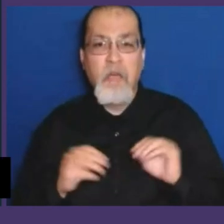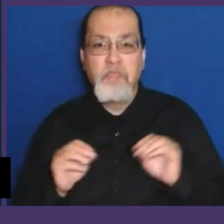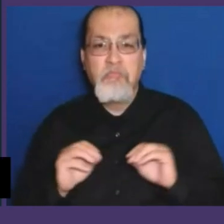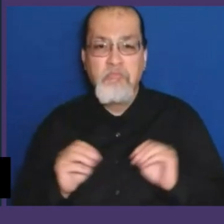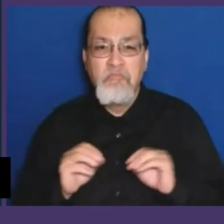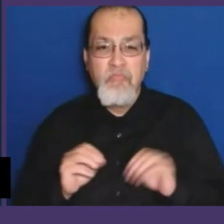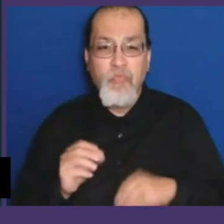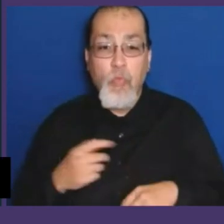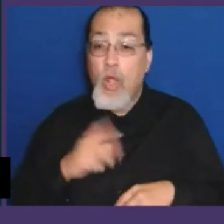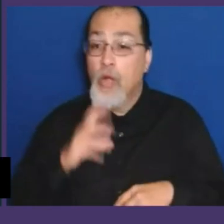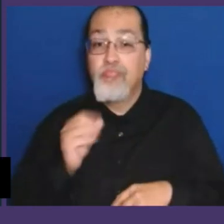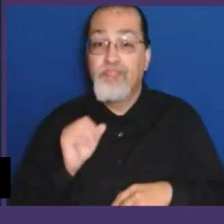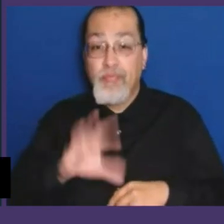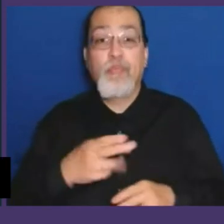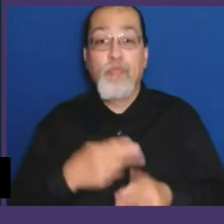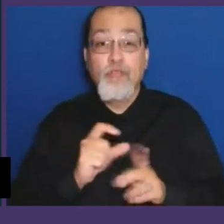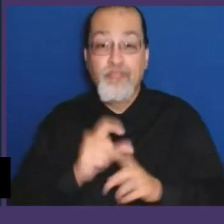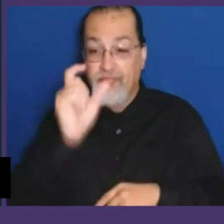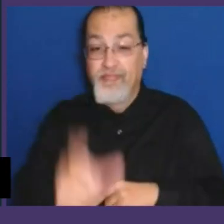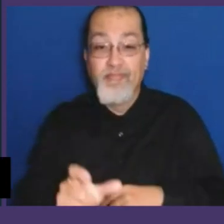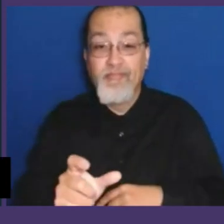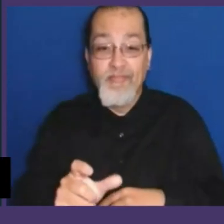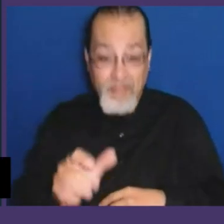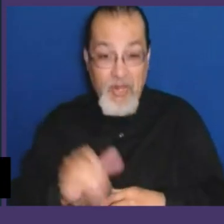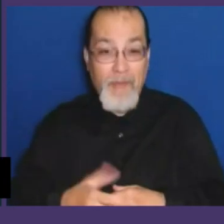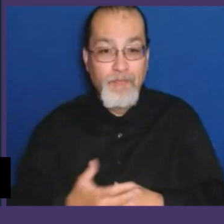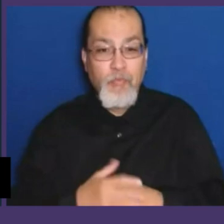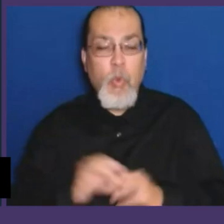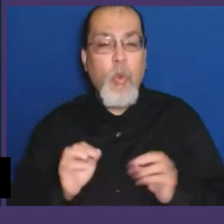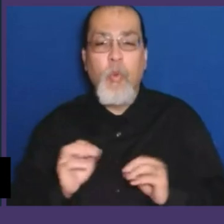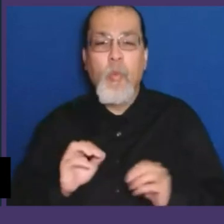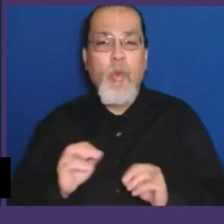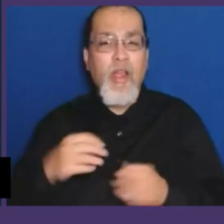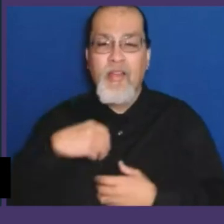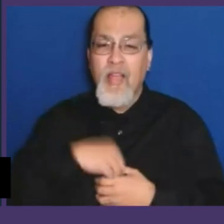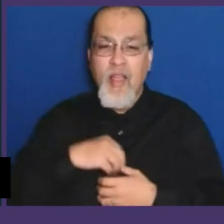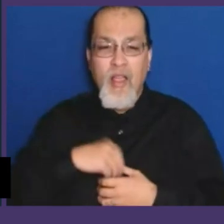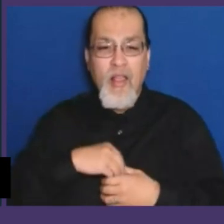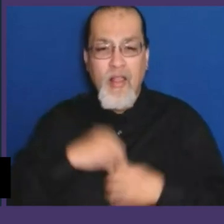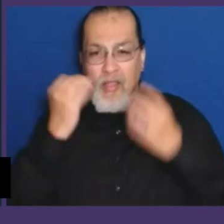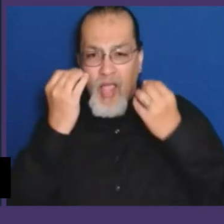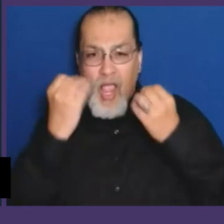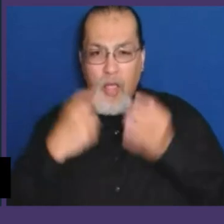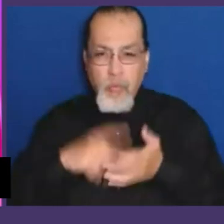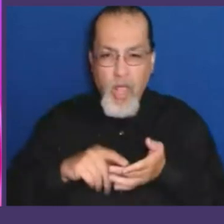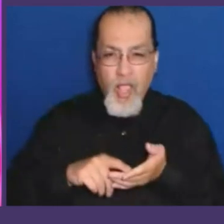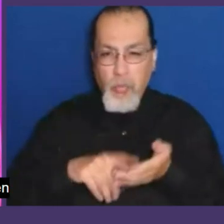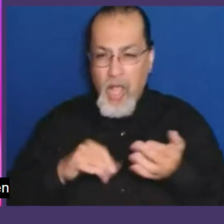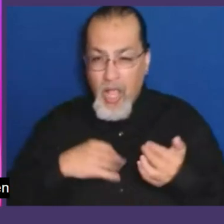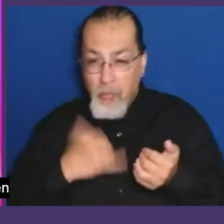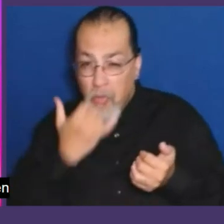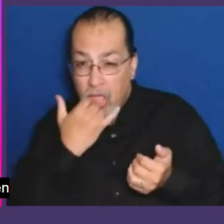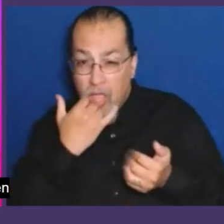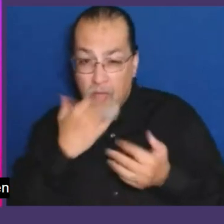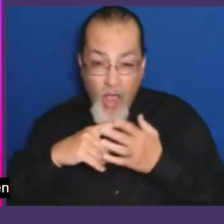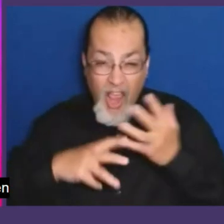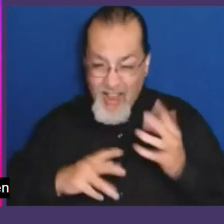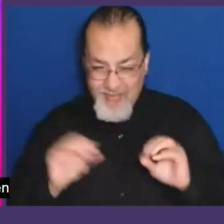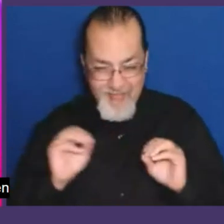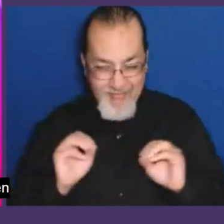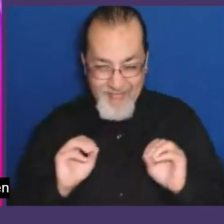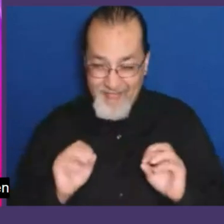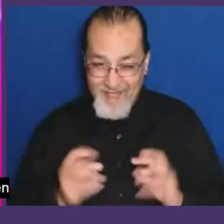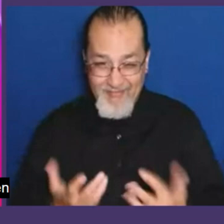have separate inner monologue streams in their head, right? They're evaluating what's happening. Now, they do have some sort of cognitive advantages, I would